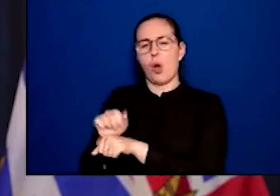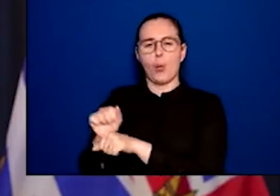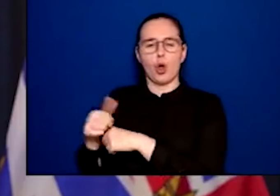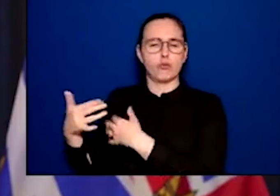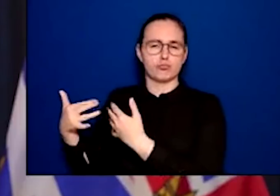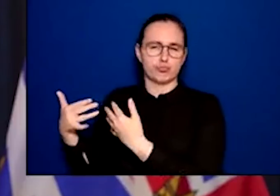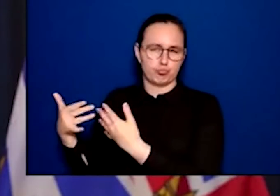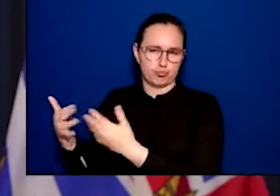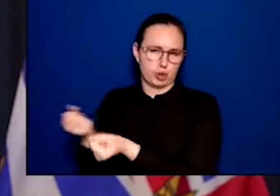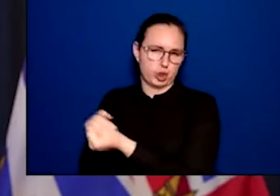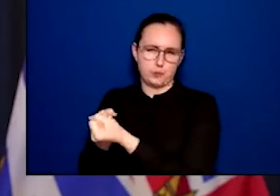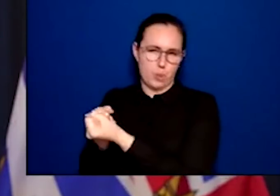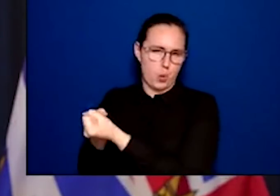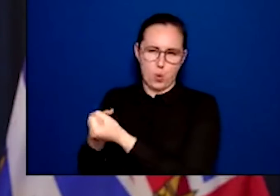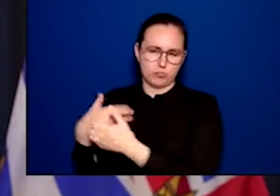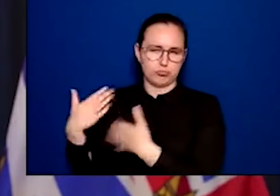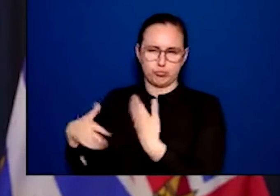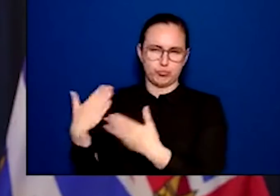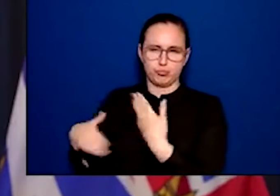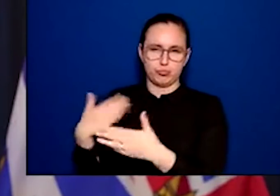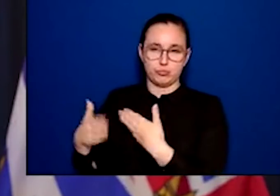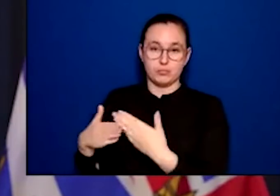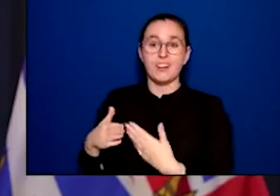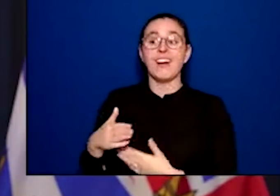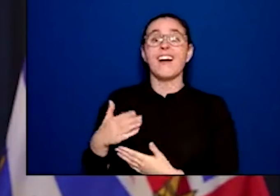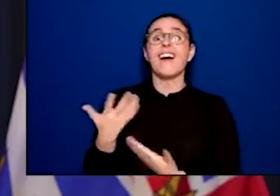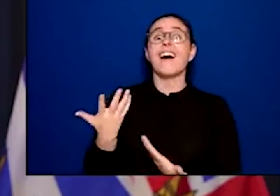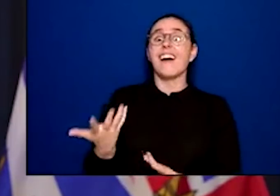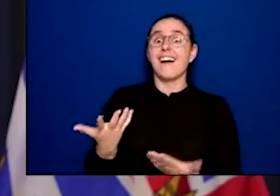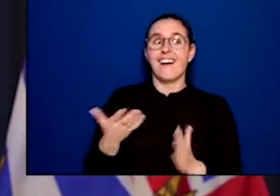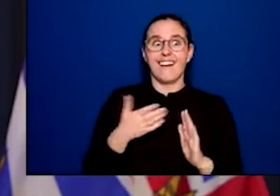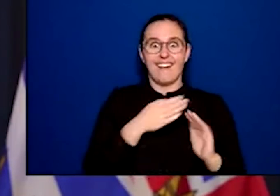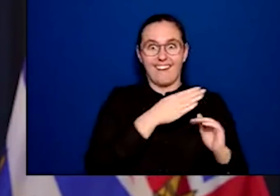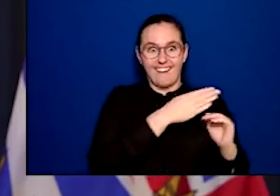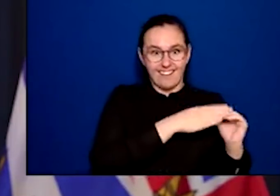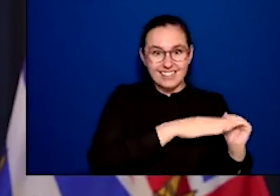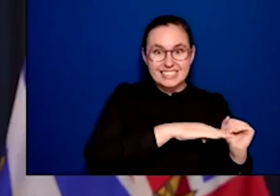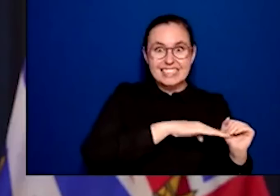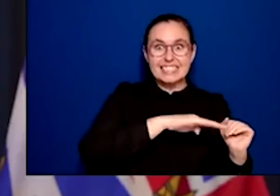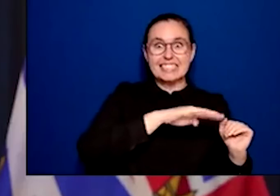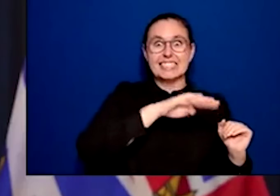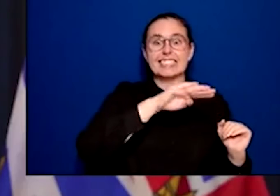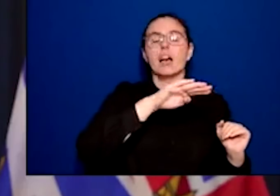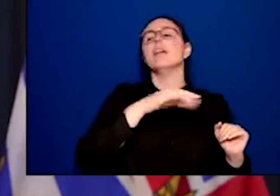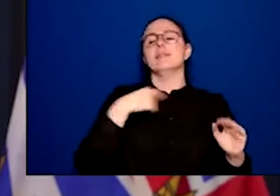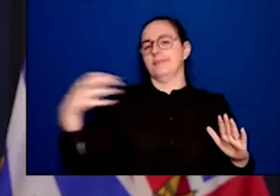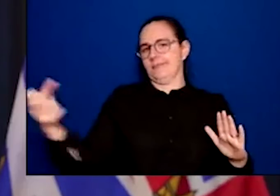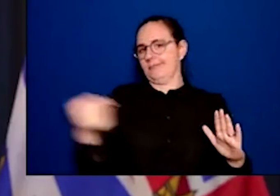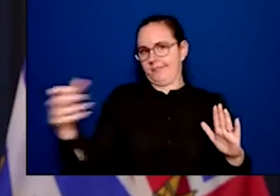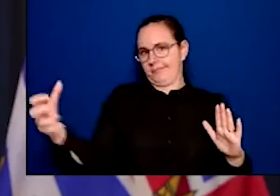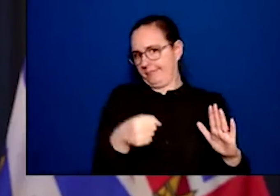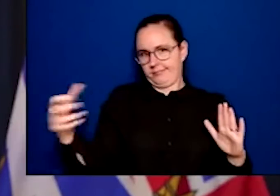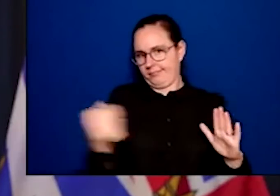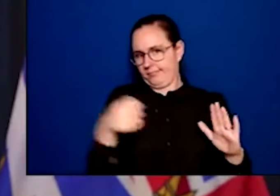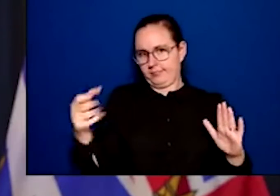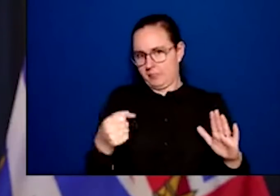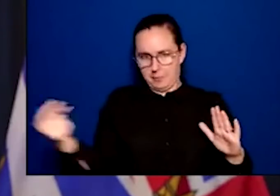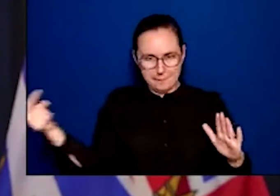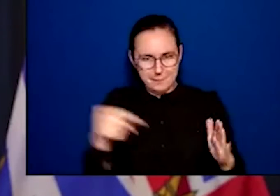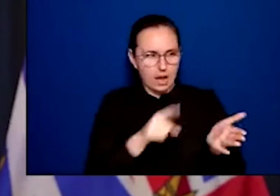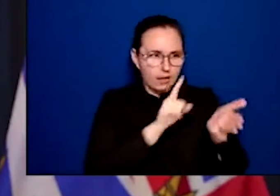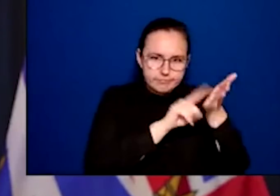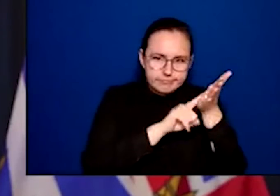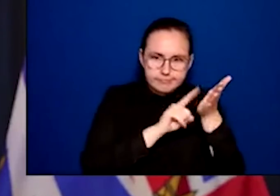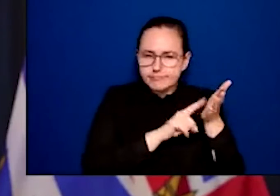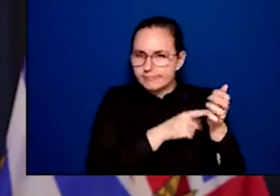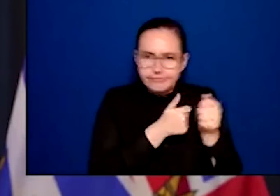healthcare system. In the weeks since, health authorities have refined their initial data on individuals who have returned to contact tracing positions and have